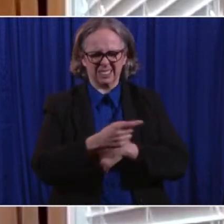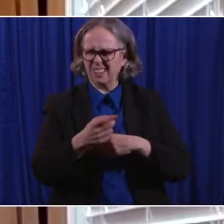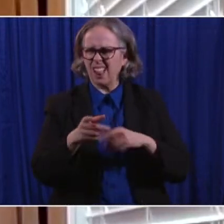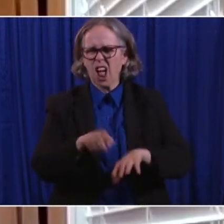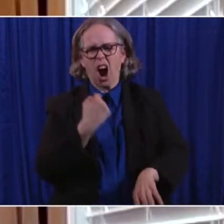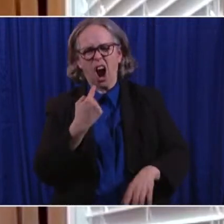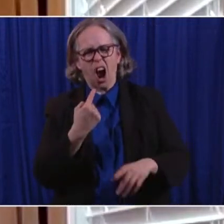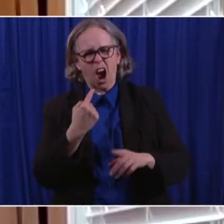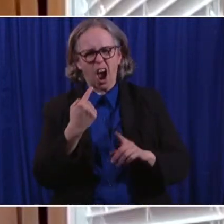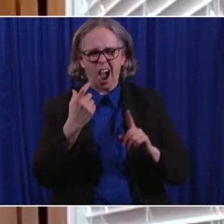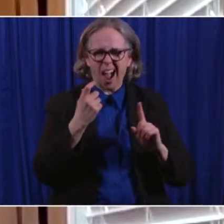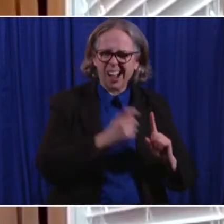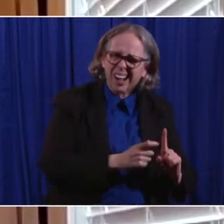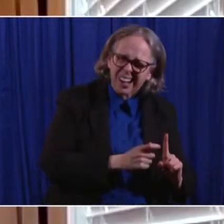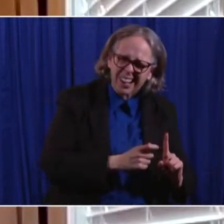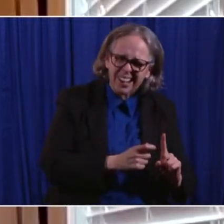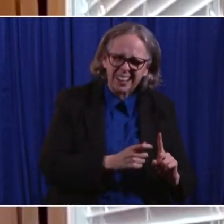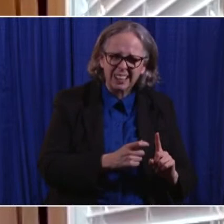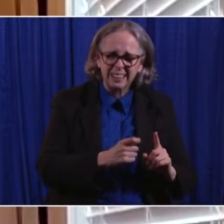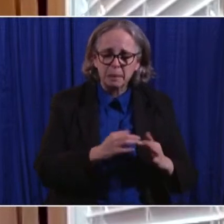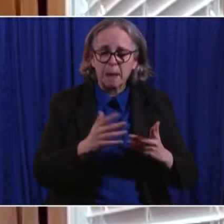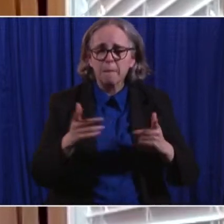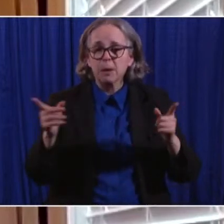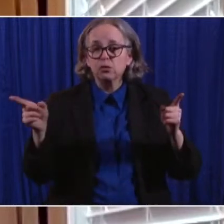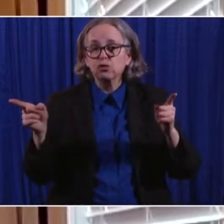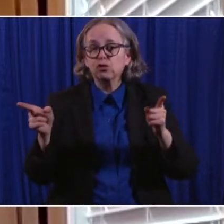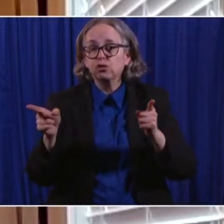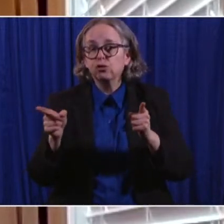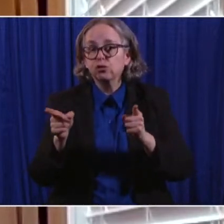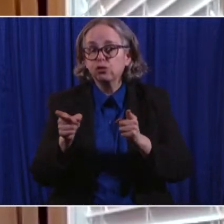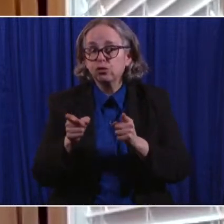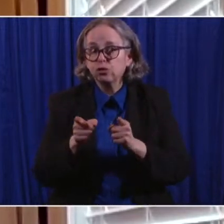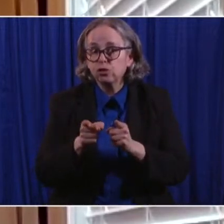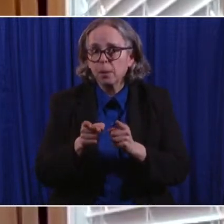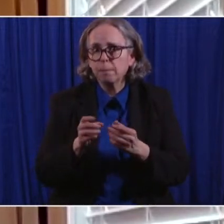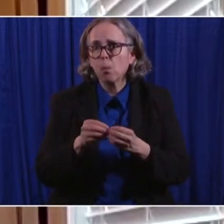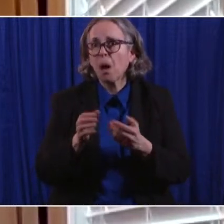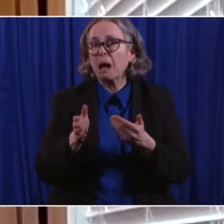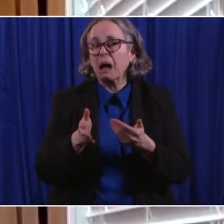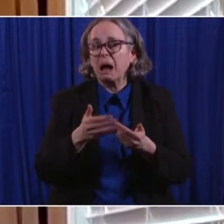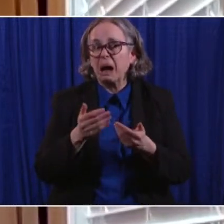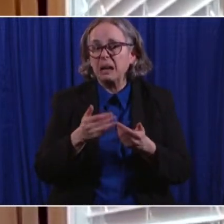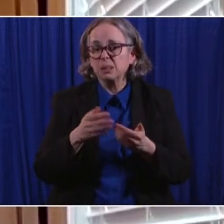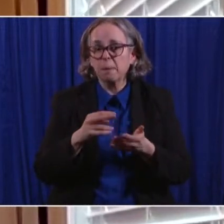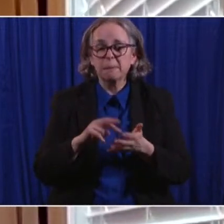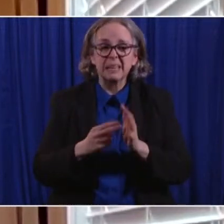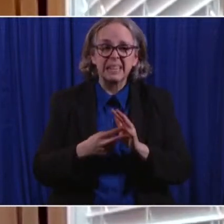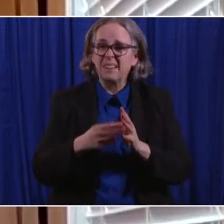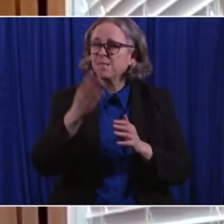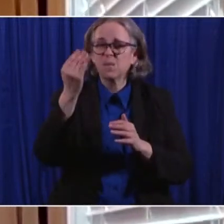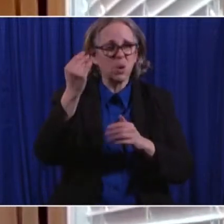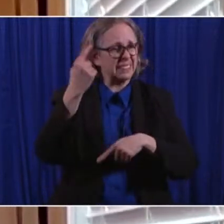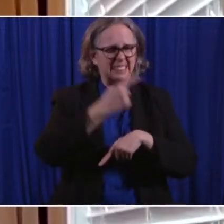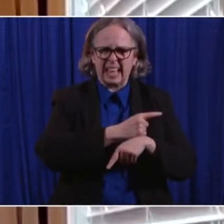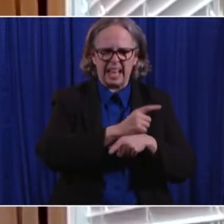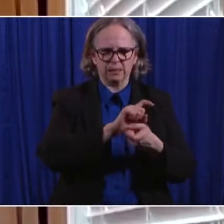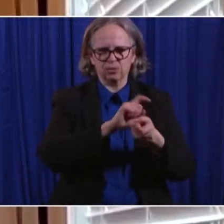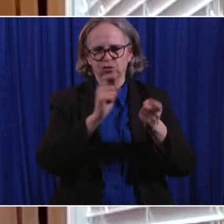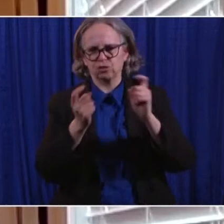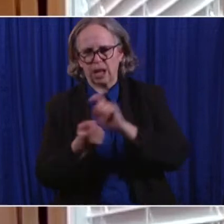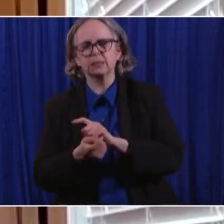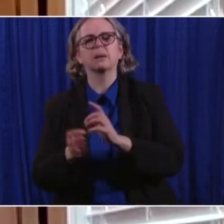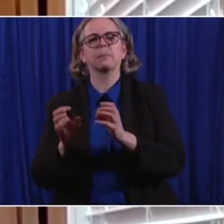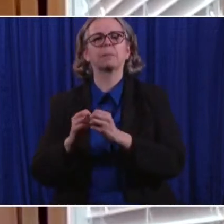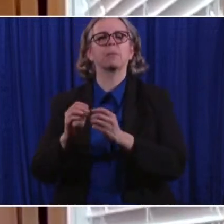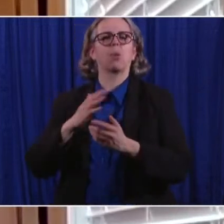actually improve compliance by making it easier for people to complete. The new guidance today will also allow